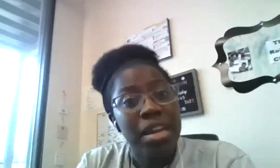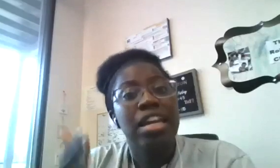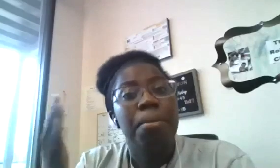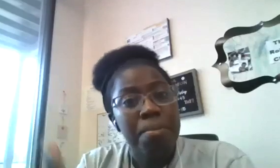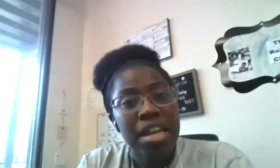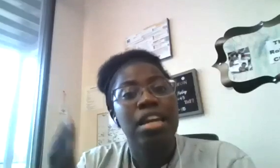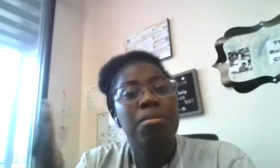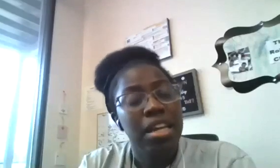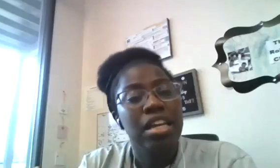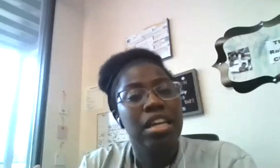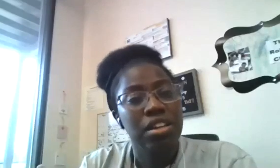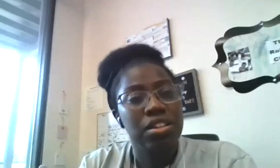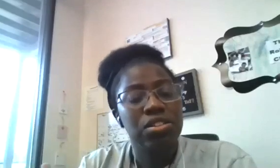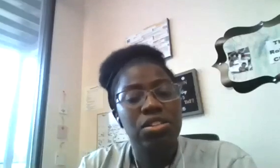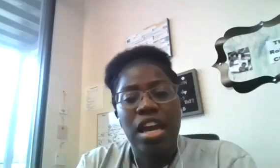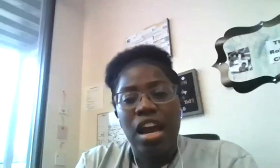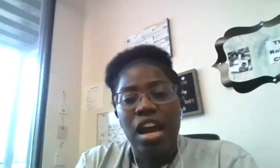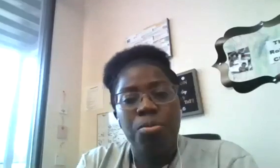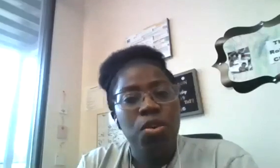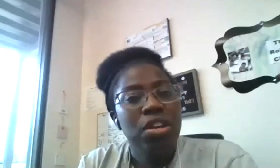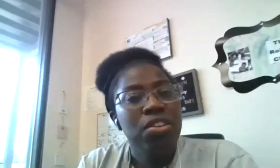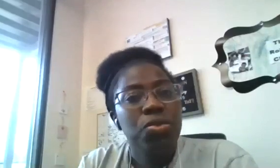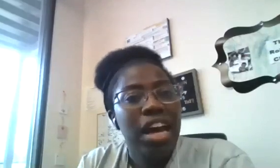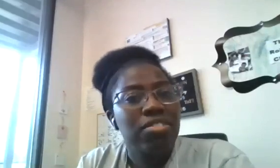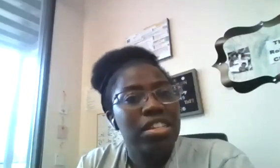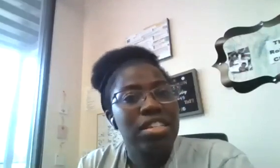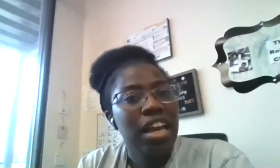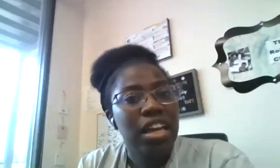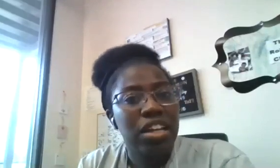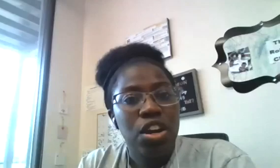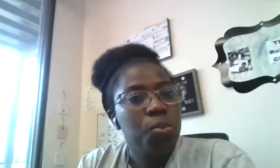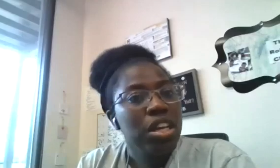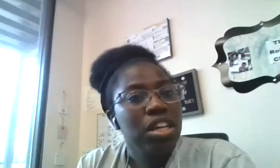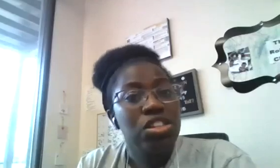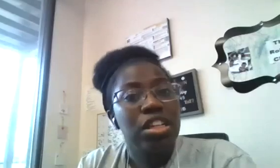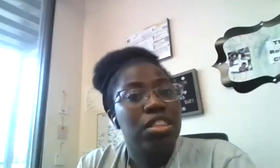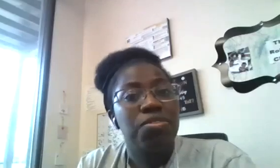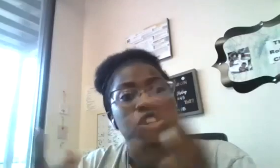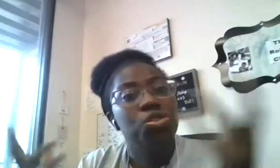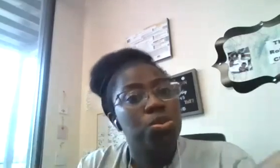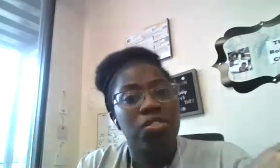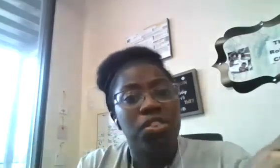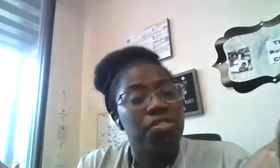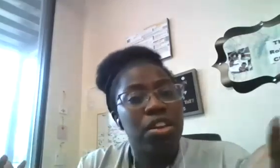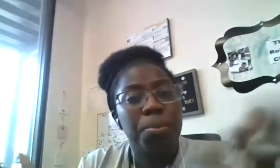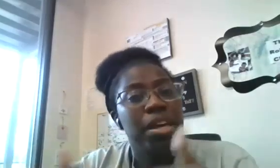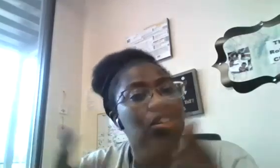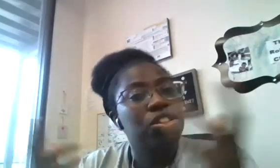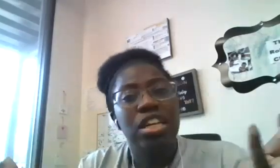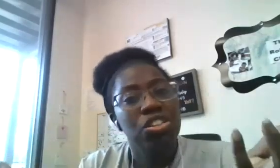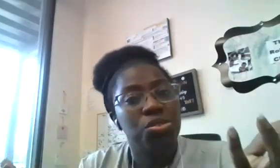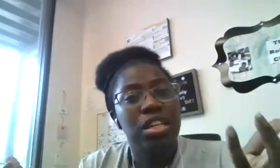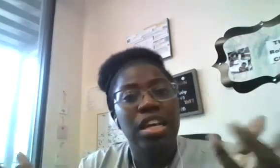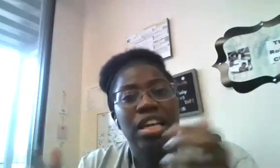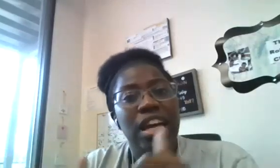many, many, many years. You don't even really have to say it. we could just look at the visuals of the pictures